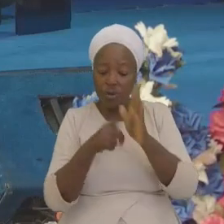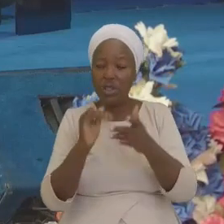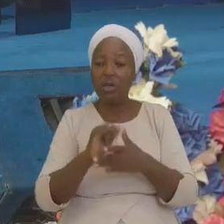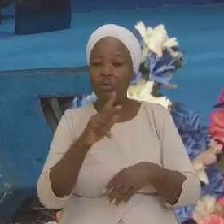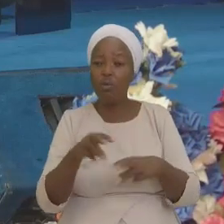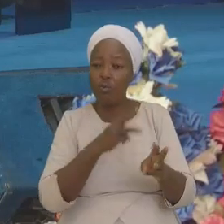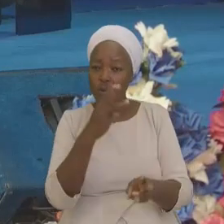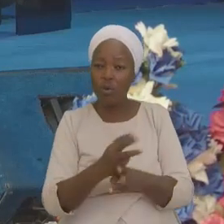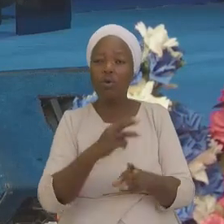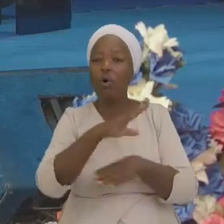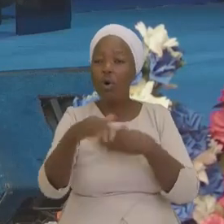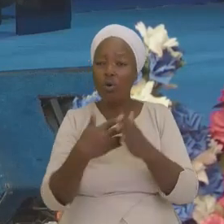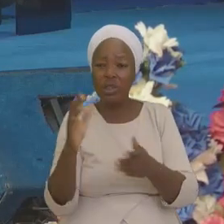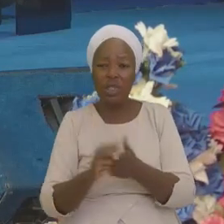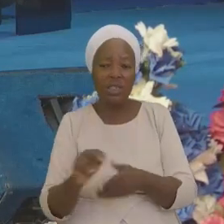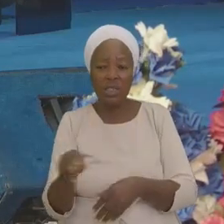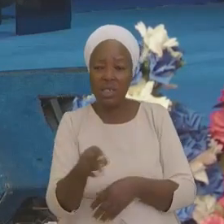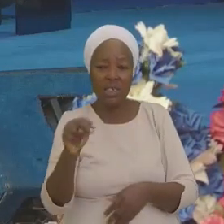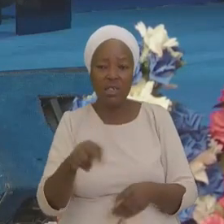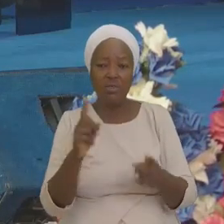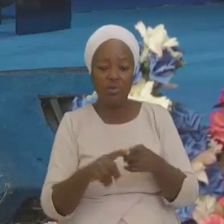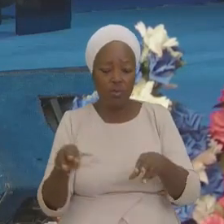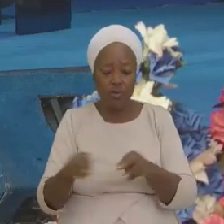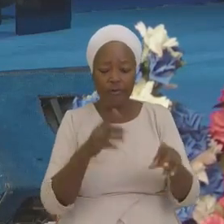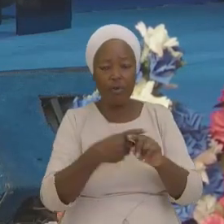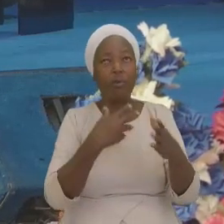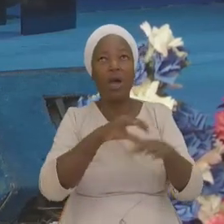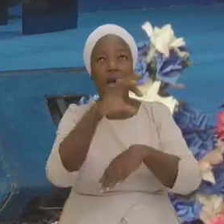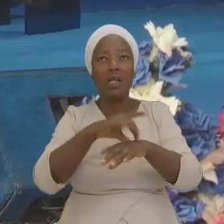all things. They need to move from earth to heaven.